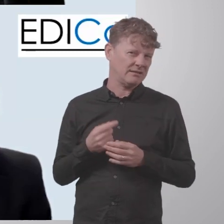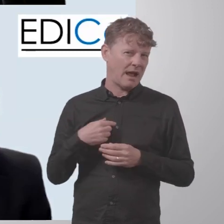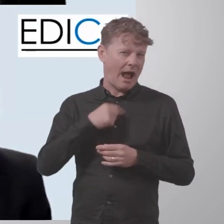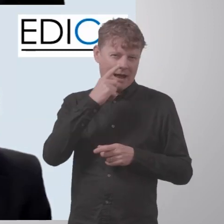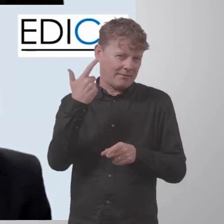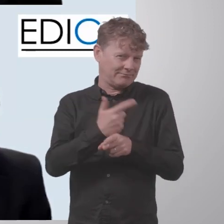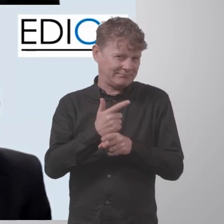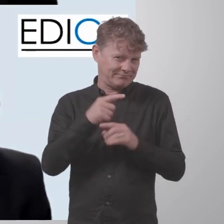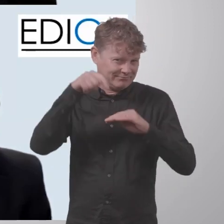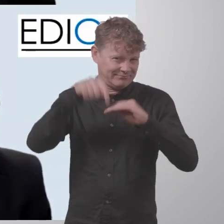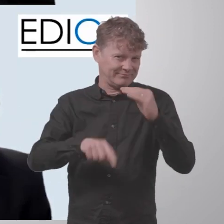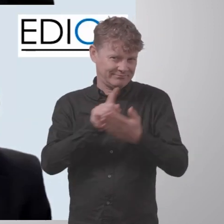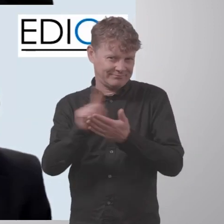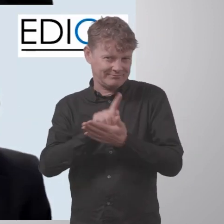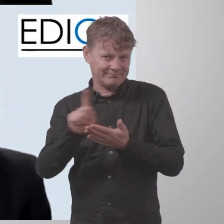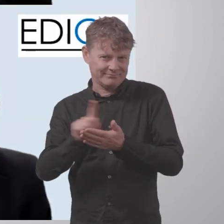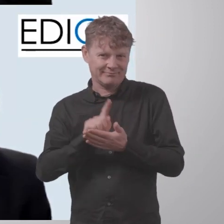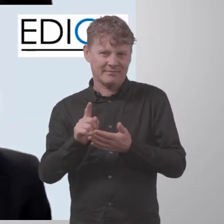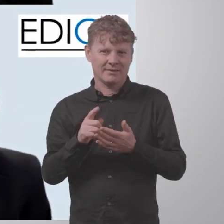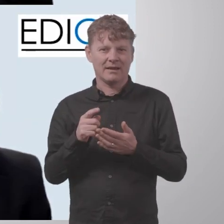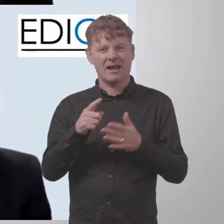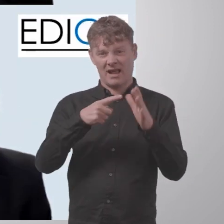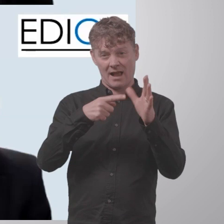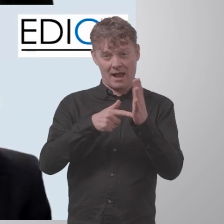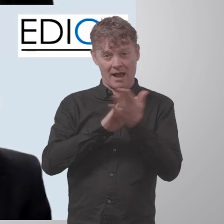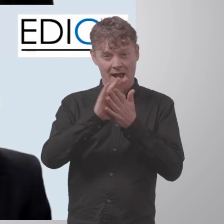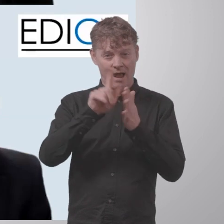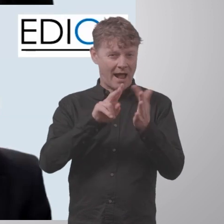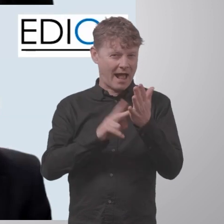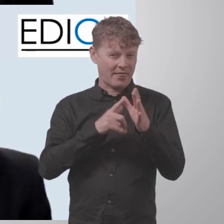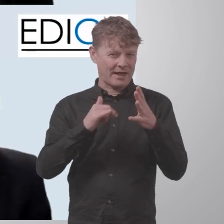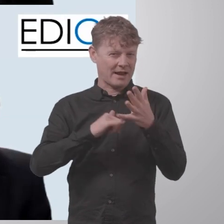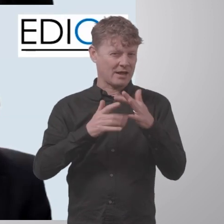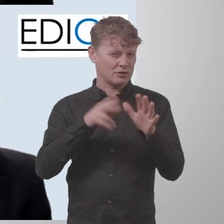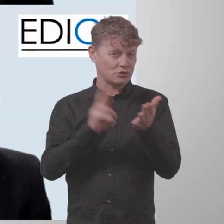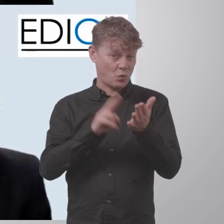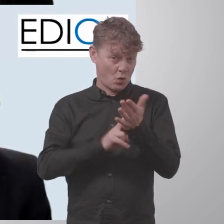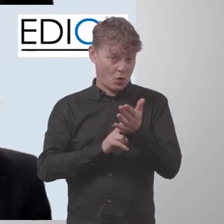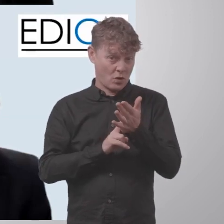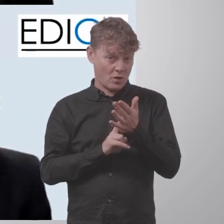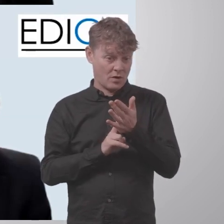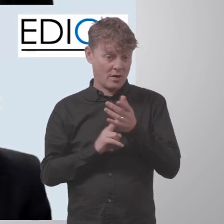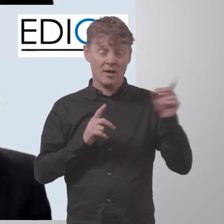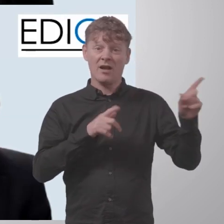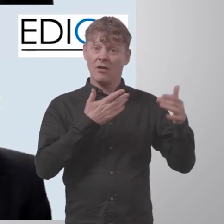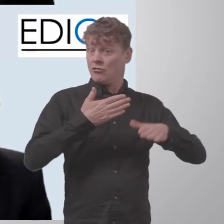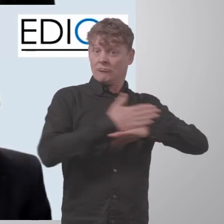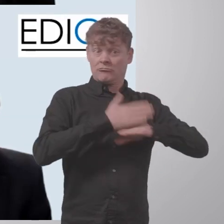but I would cite Athena Swan as an example of where people do the work that don't actually have a robust background in gender